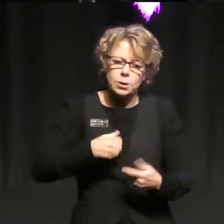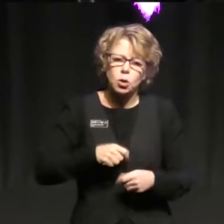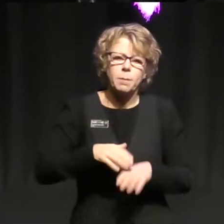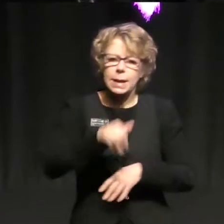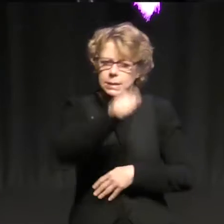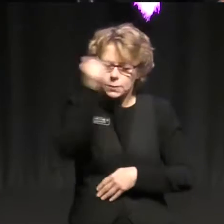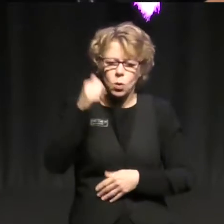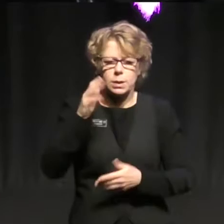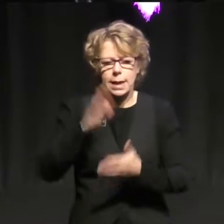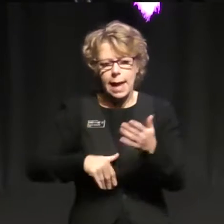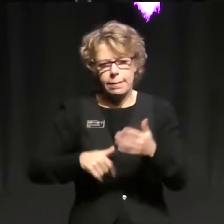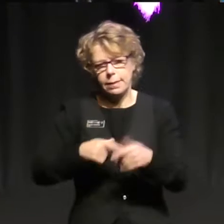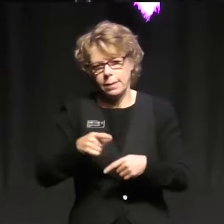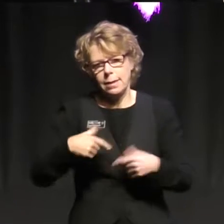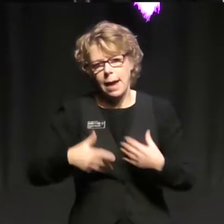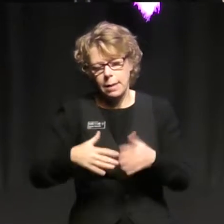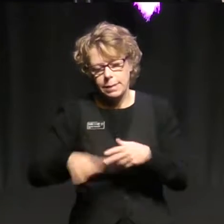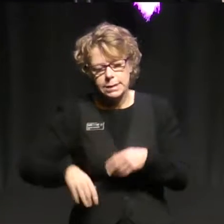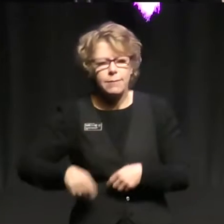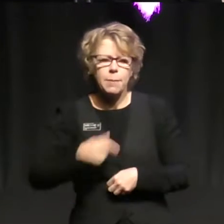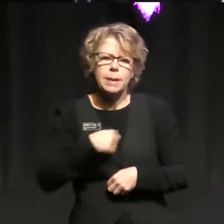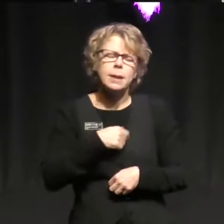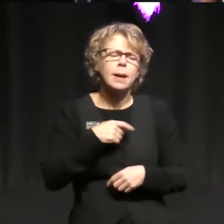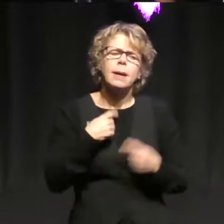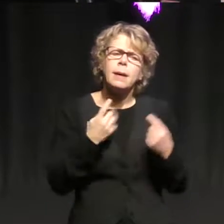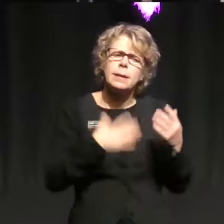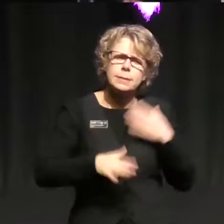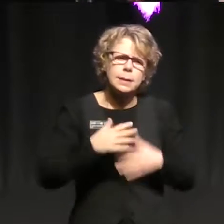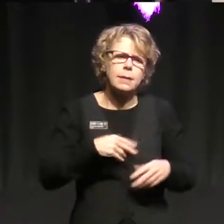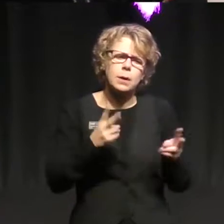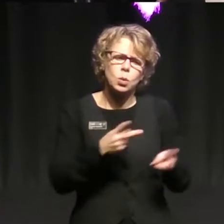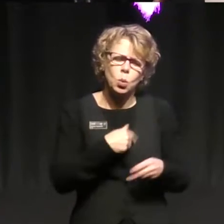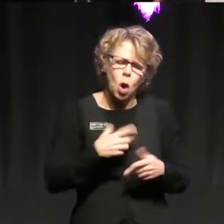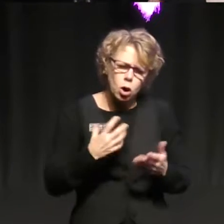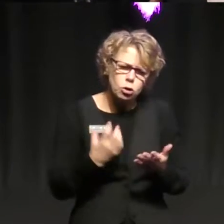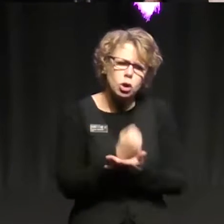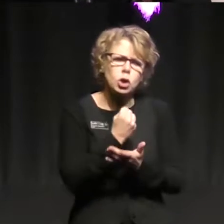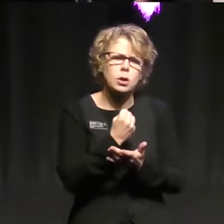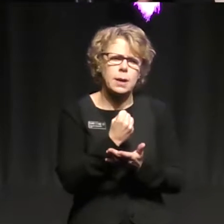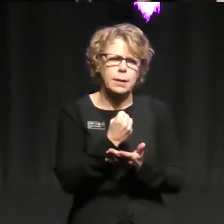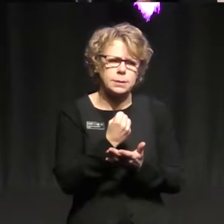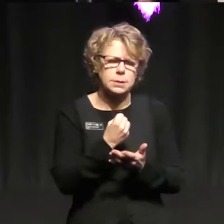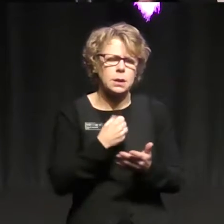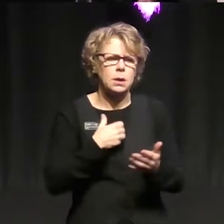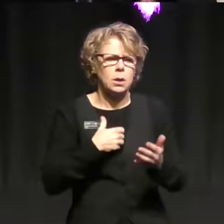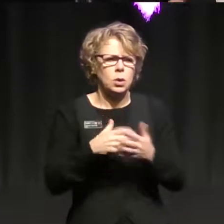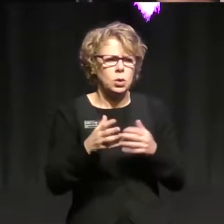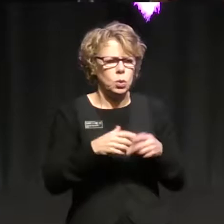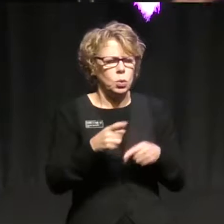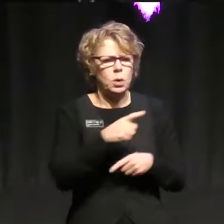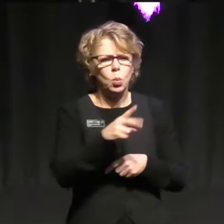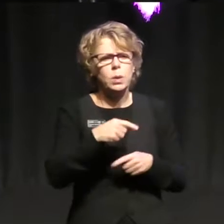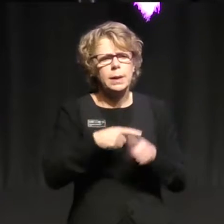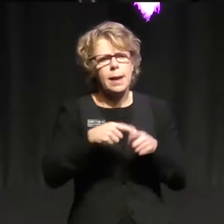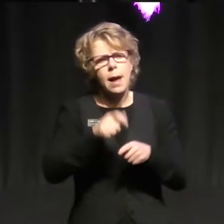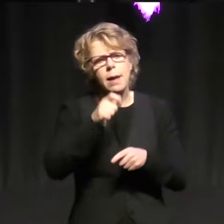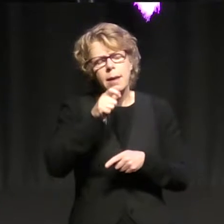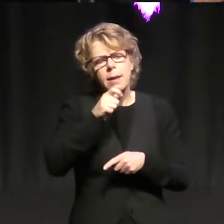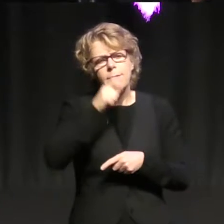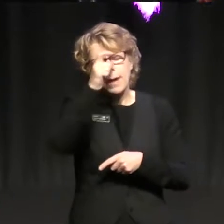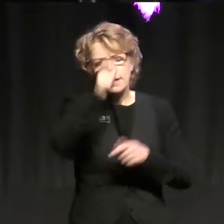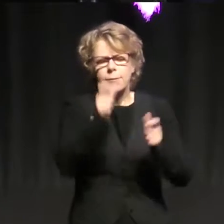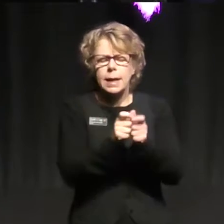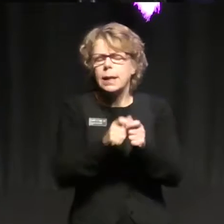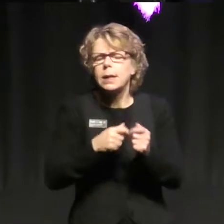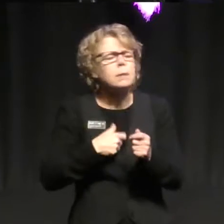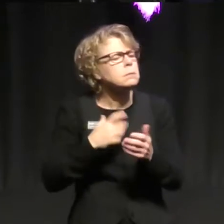It's very interesting that you're managing to do something that many of the traditional free and democratic trade unions do not achieve.